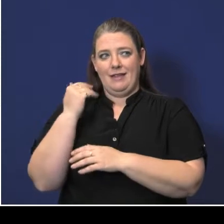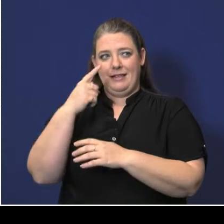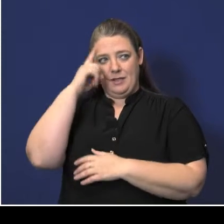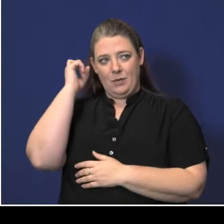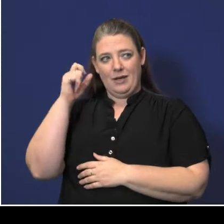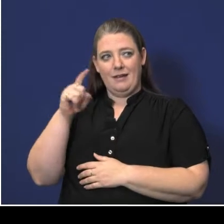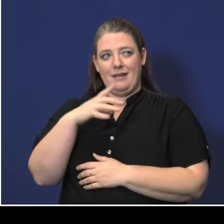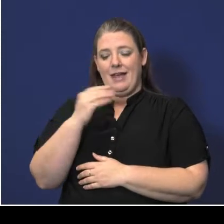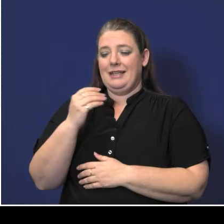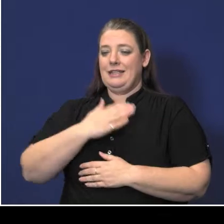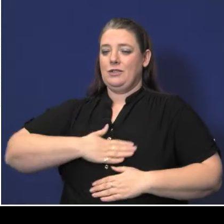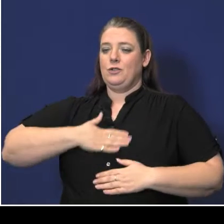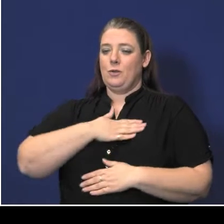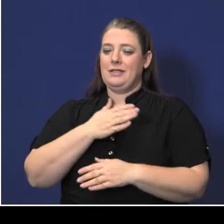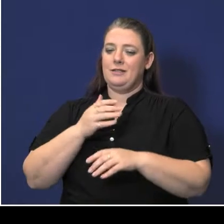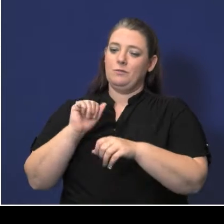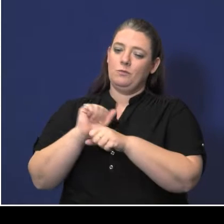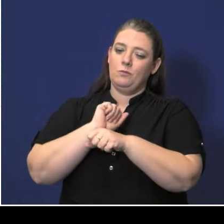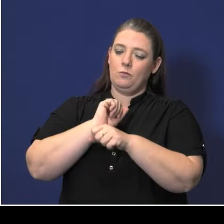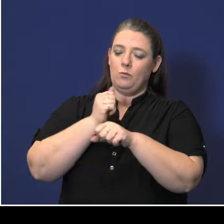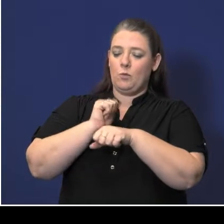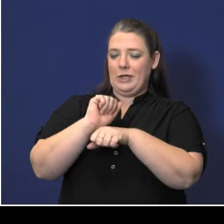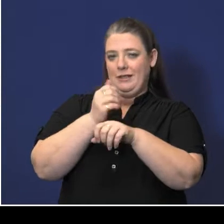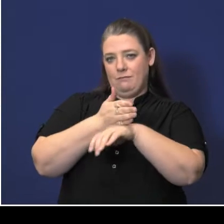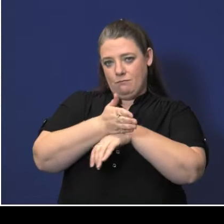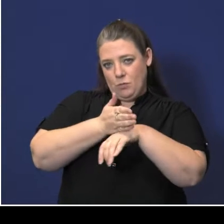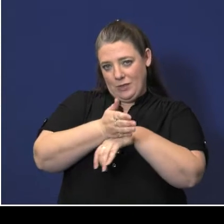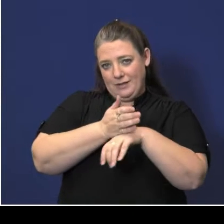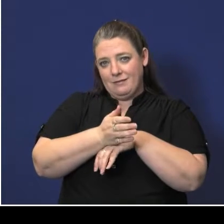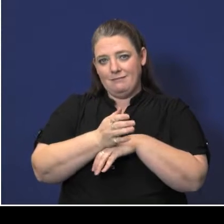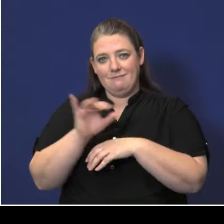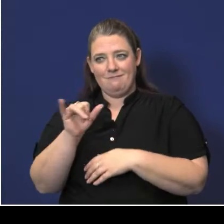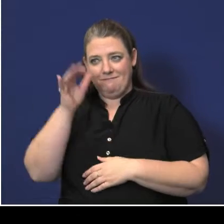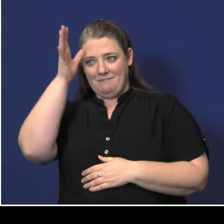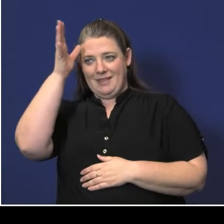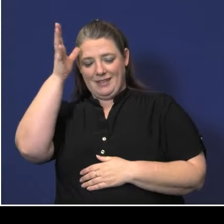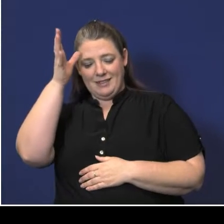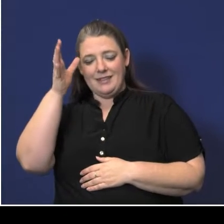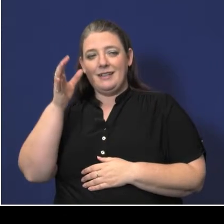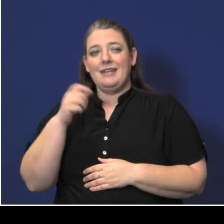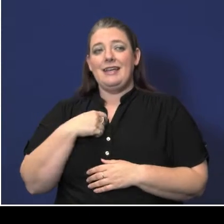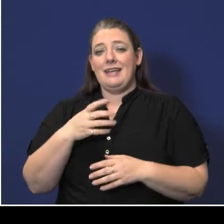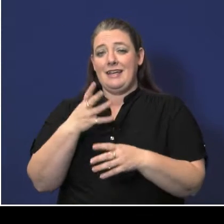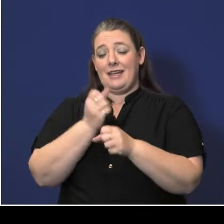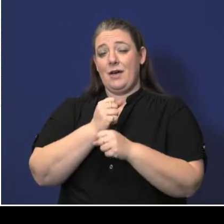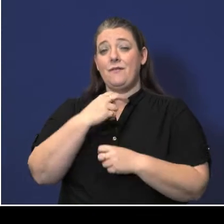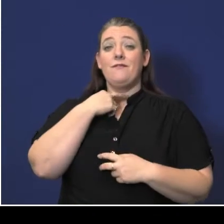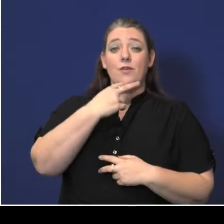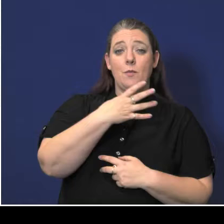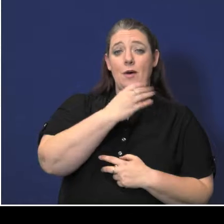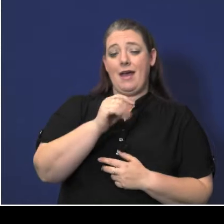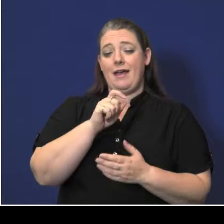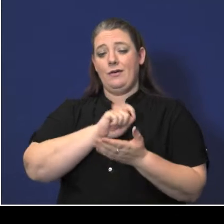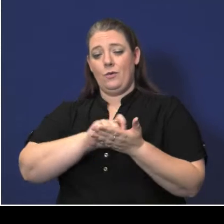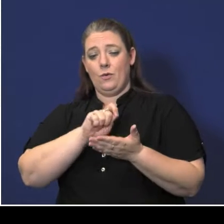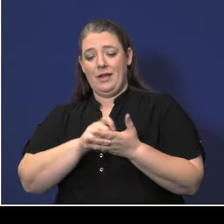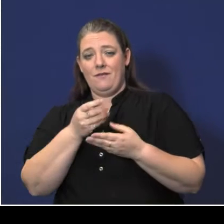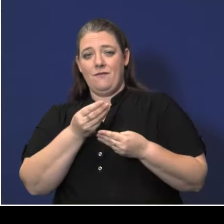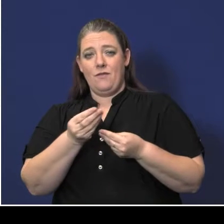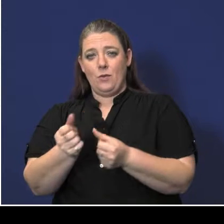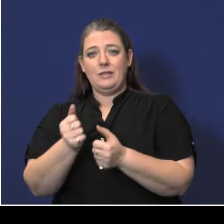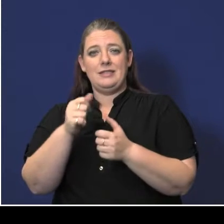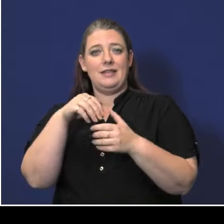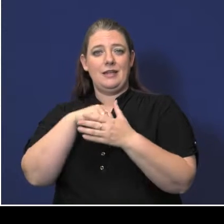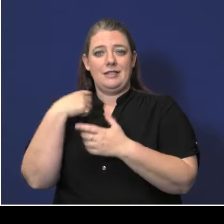dad was a carpenter. He is a first-generation college graduate, and he attained verbal and written fluency in Spanish.